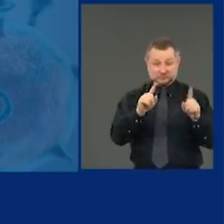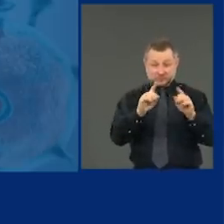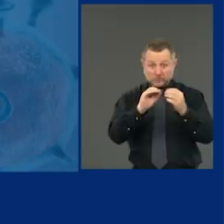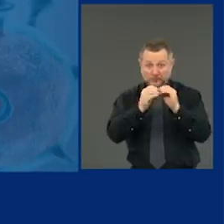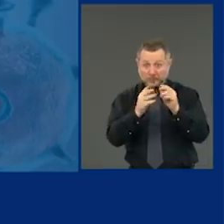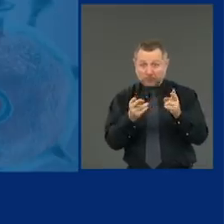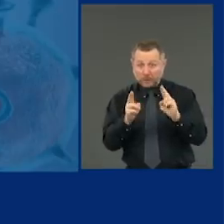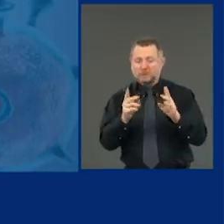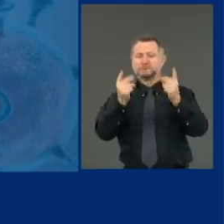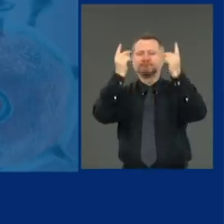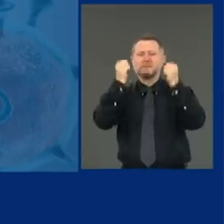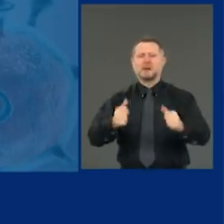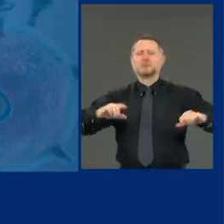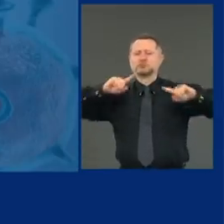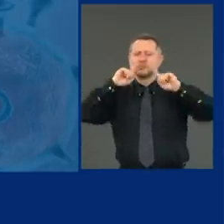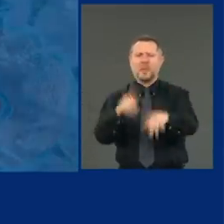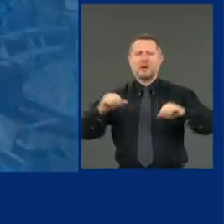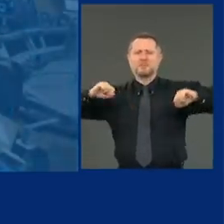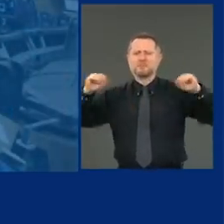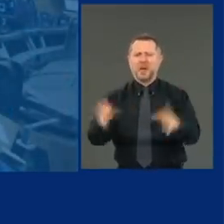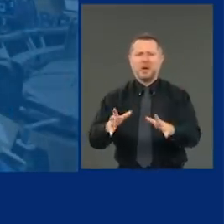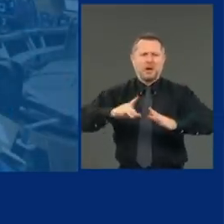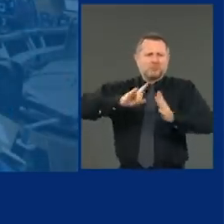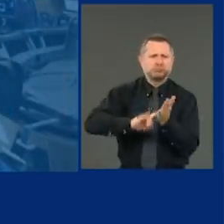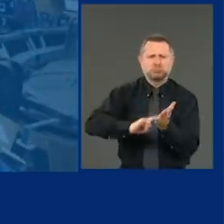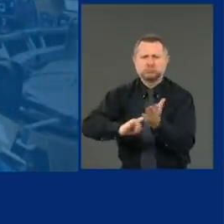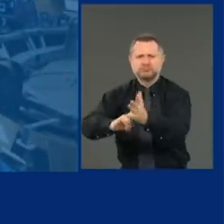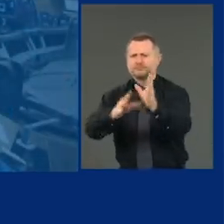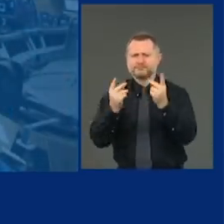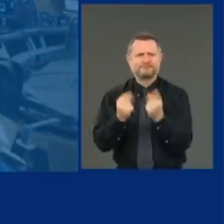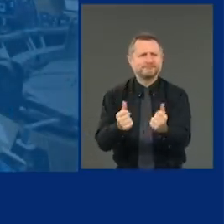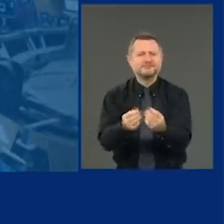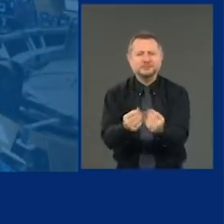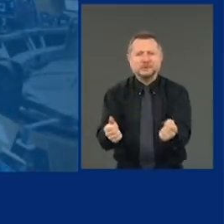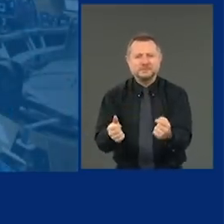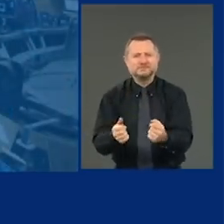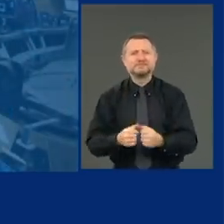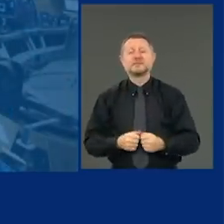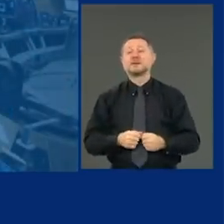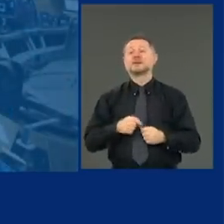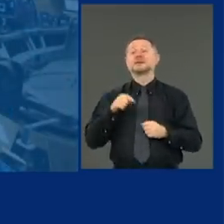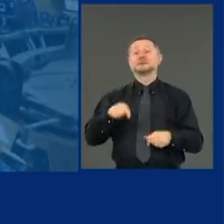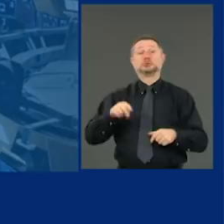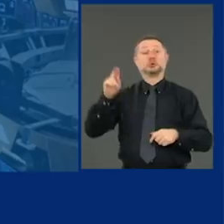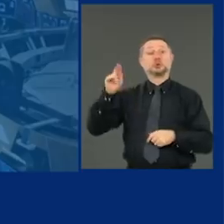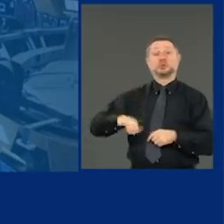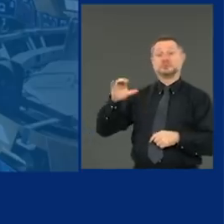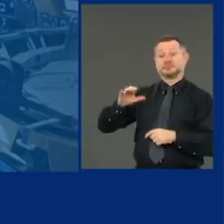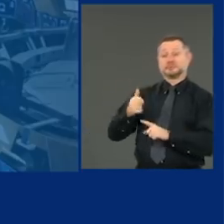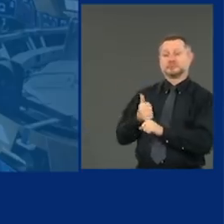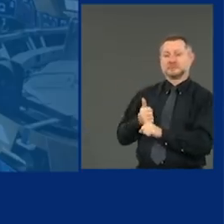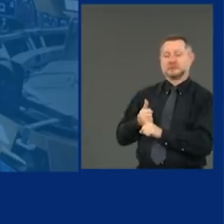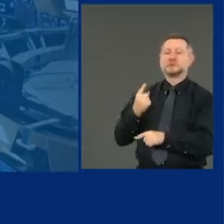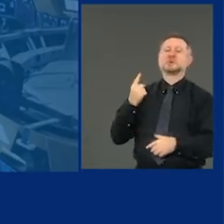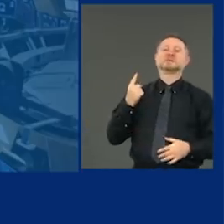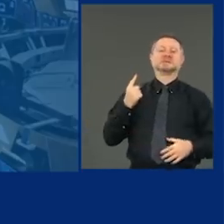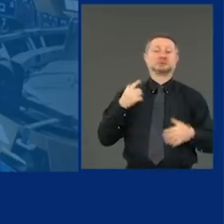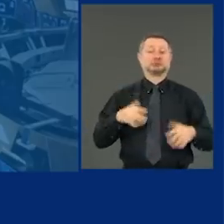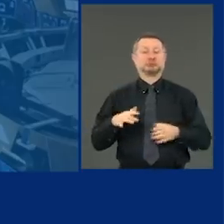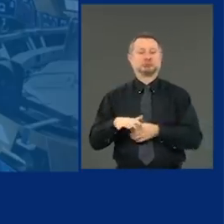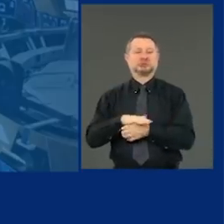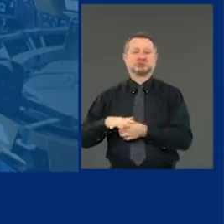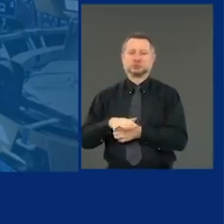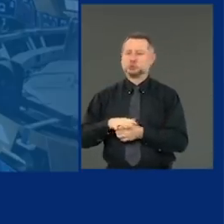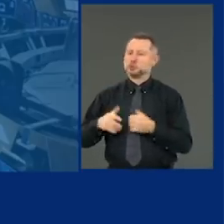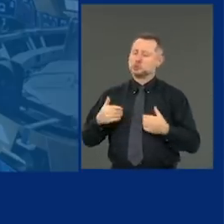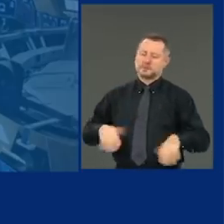it is, explore it, and resolve it. New York City is the one region that is not reopened